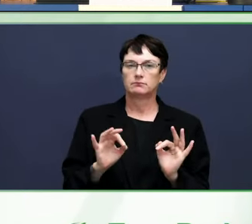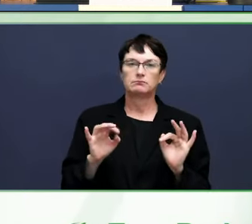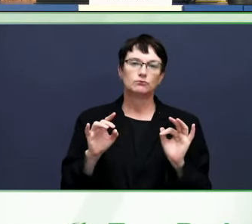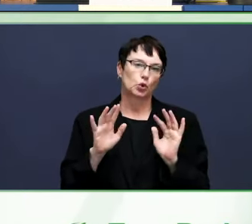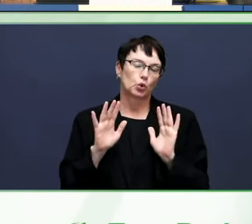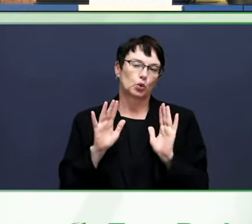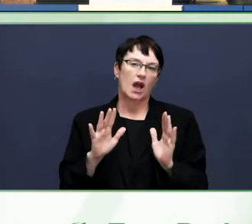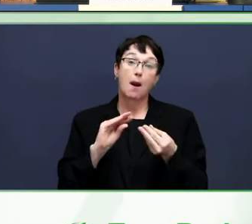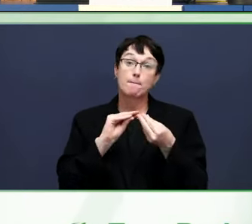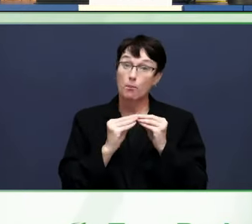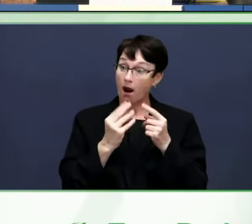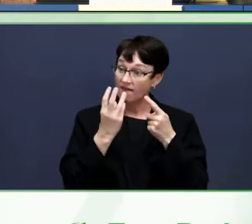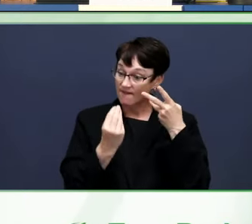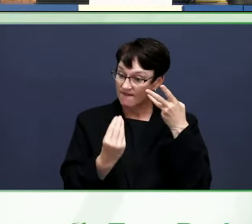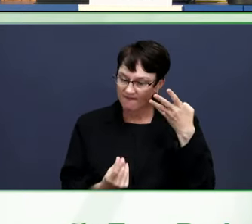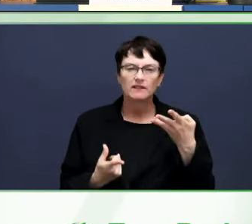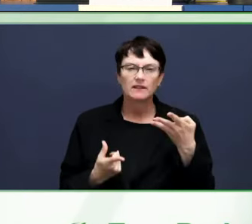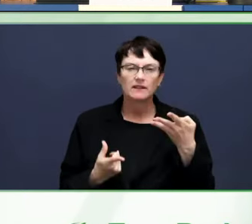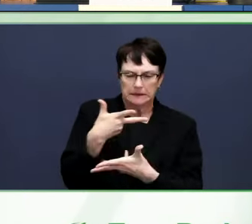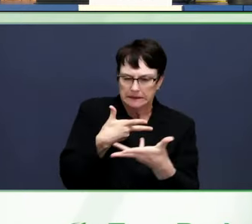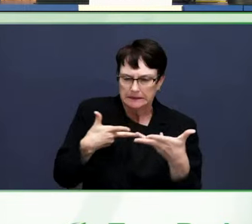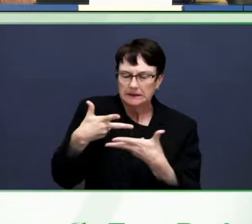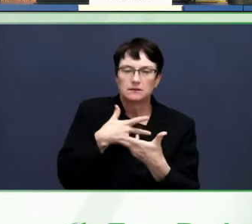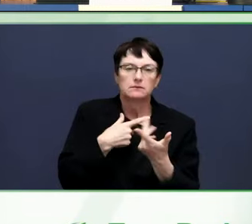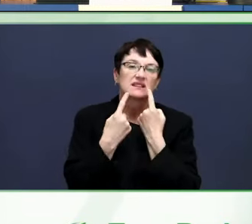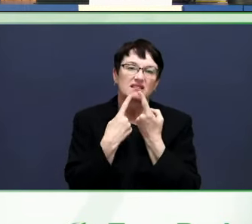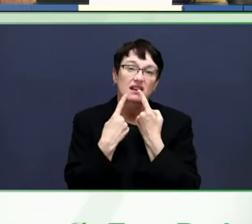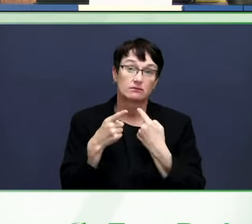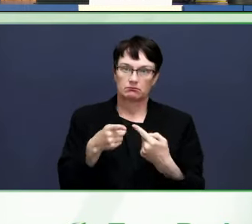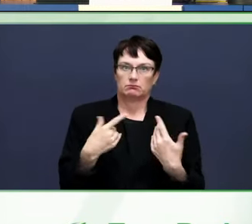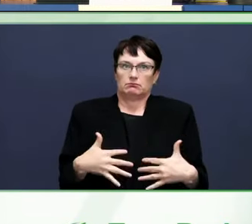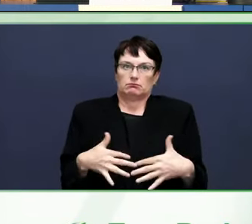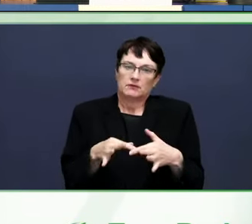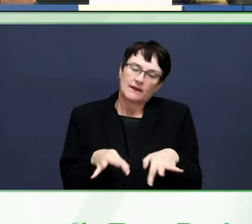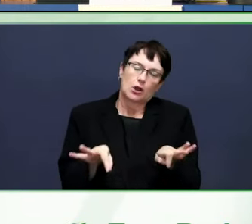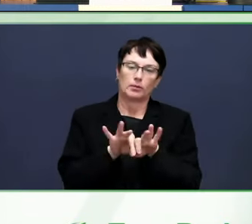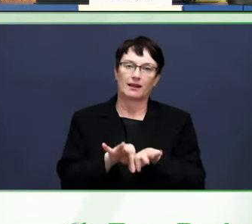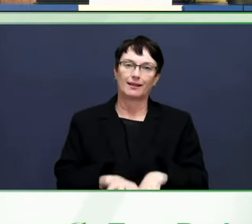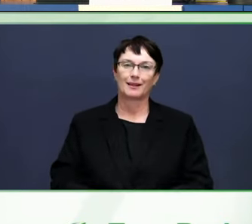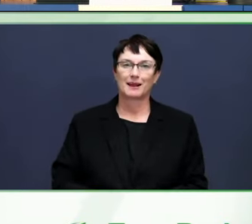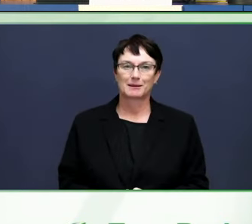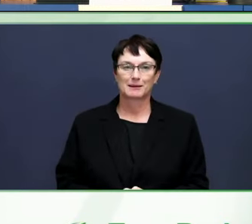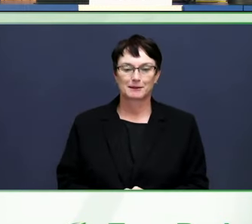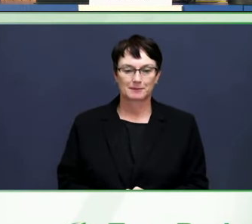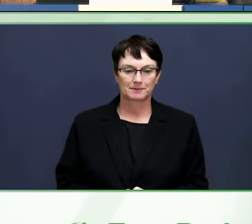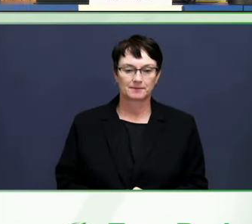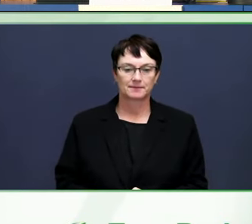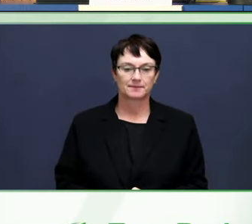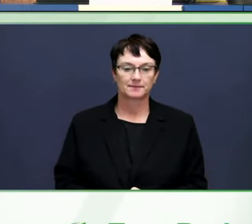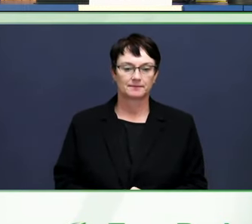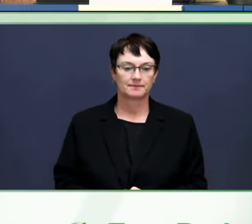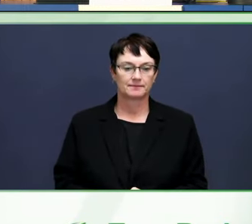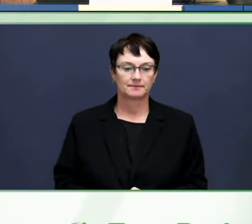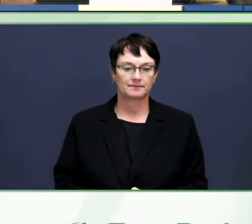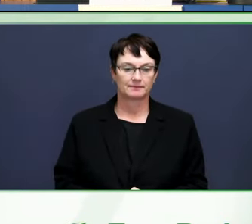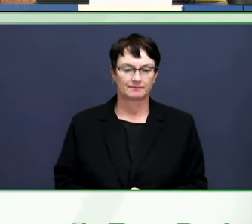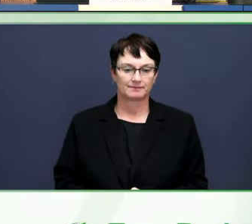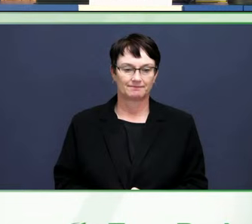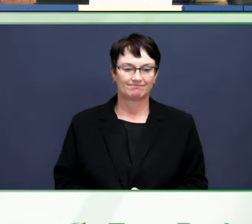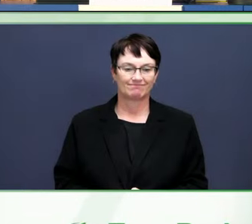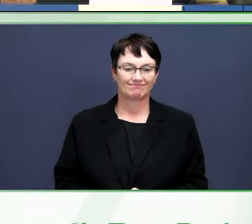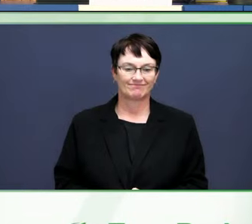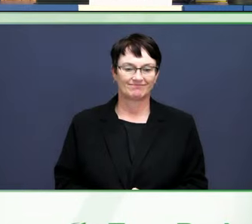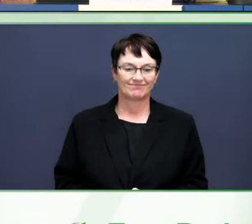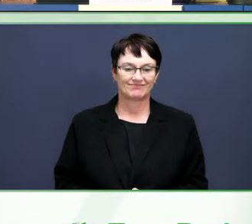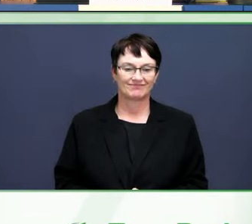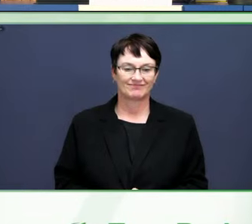I think this is a very valuable platform for them. You see on the next slide